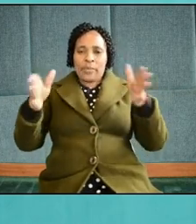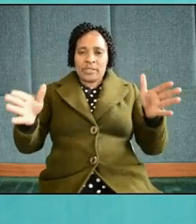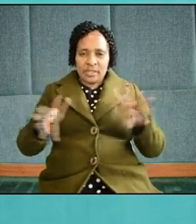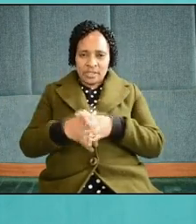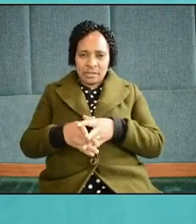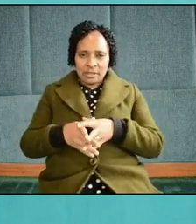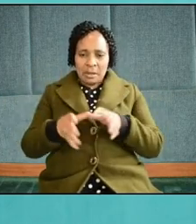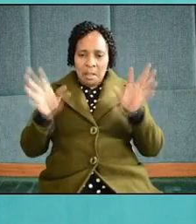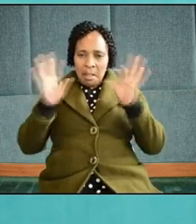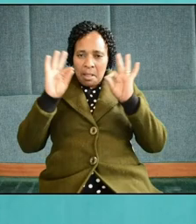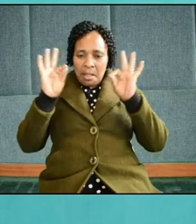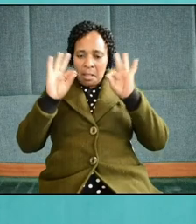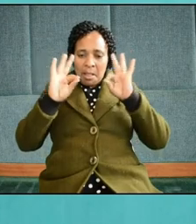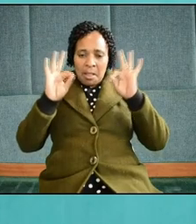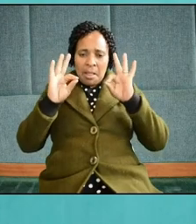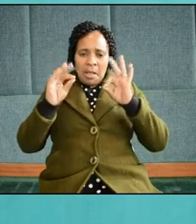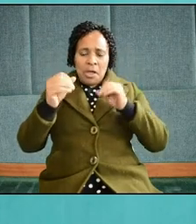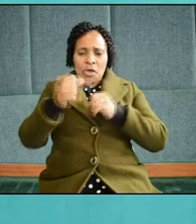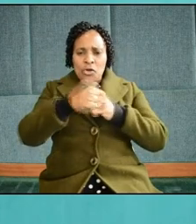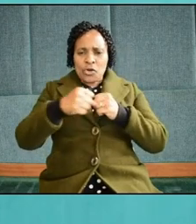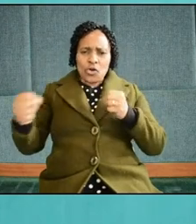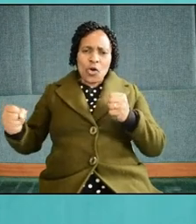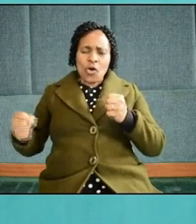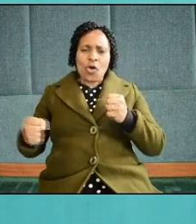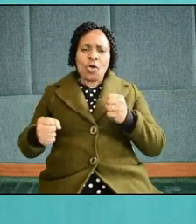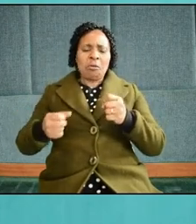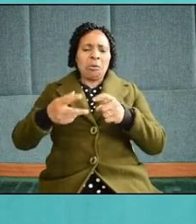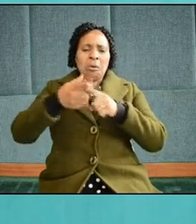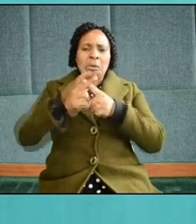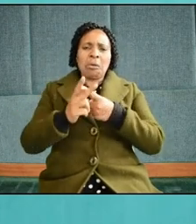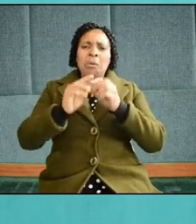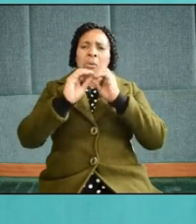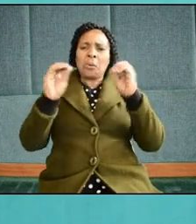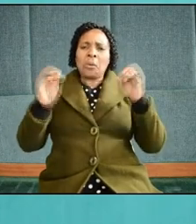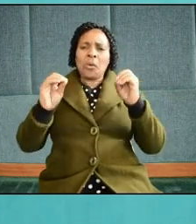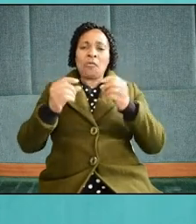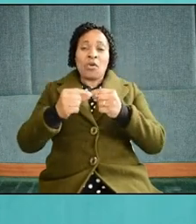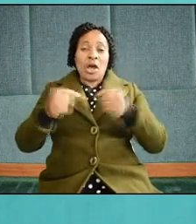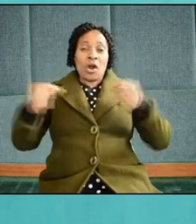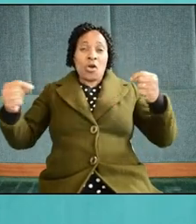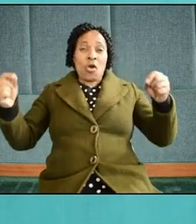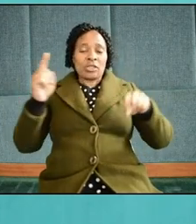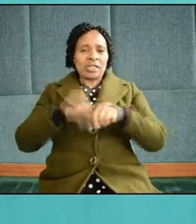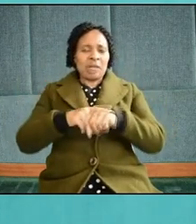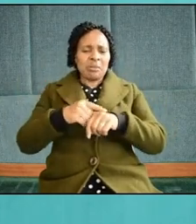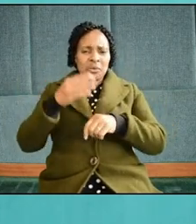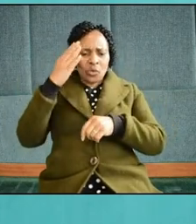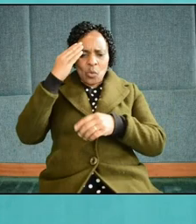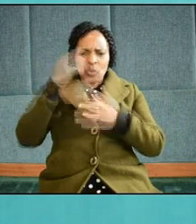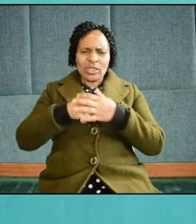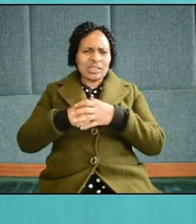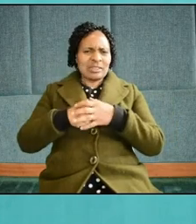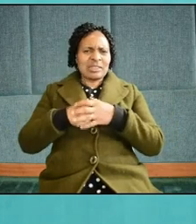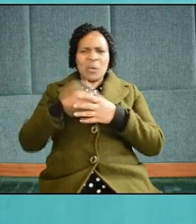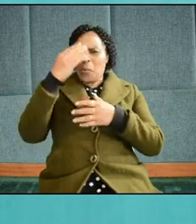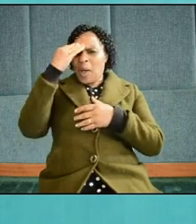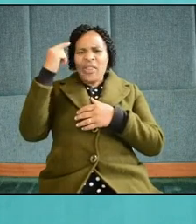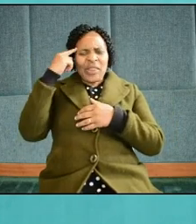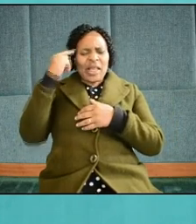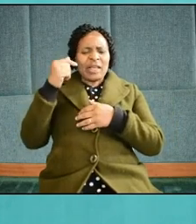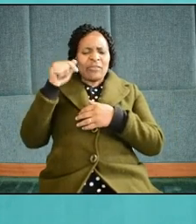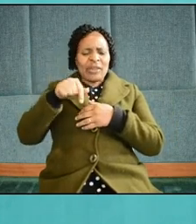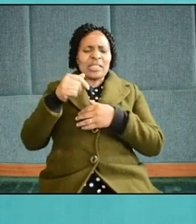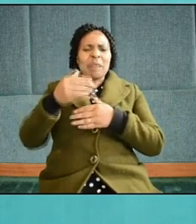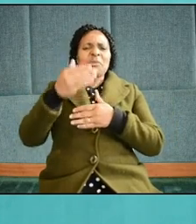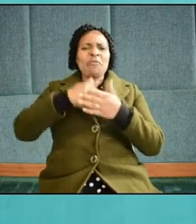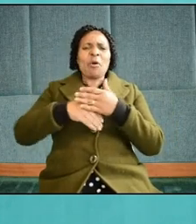to his surprise, the door had been unlocked that whole time. And you know, he was like, oh my goodness, why didn't I think of this before?